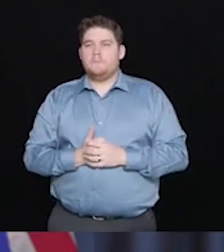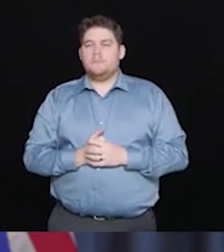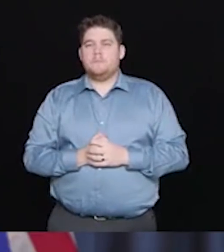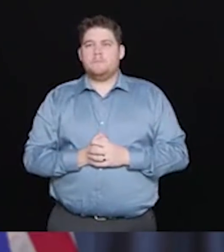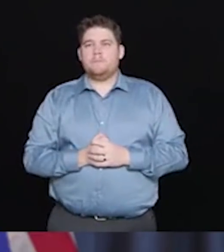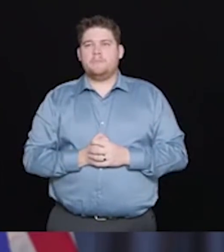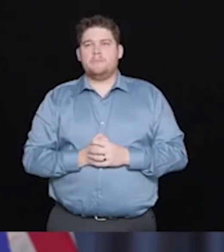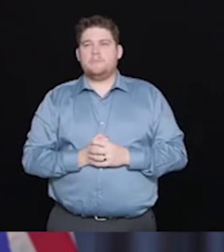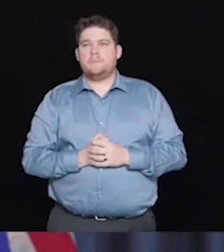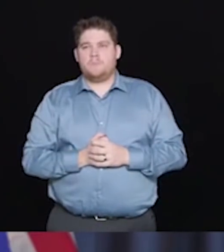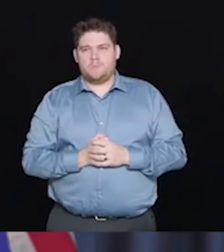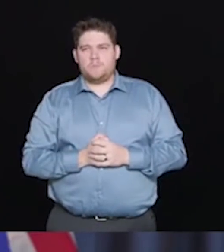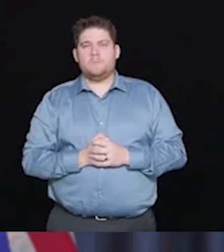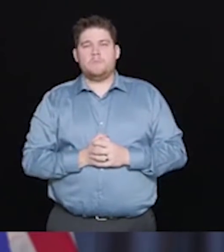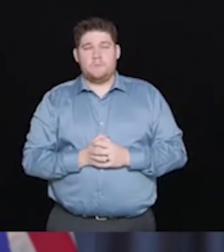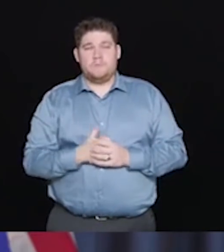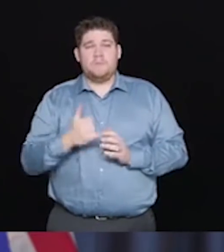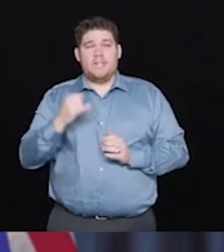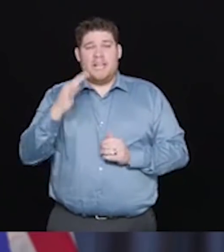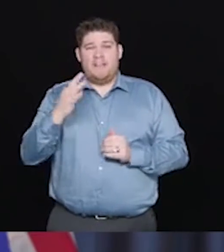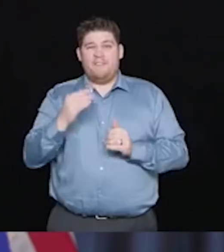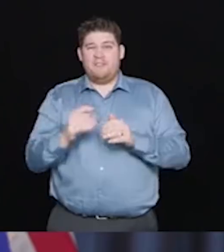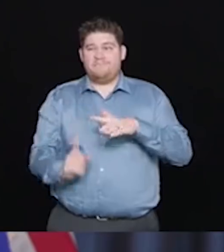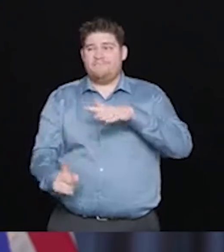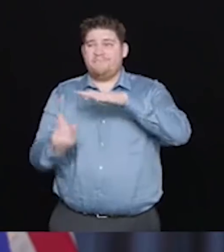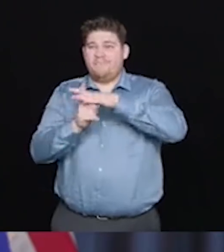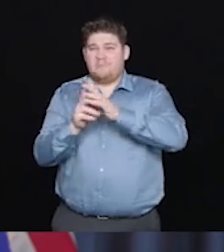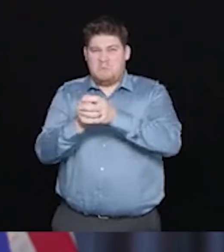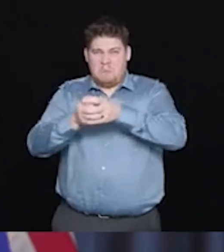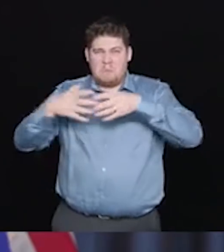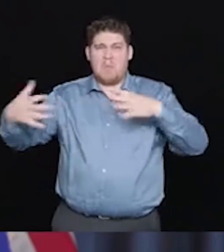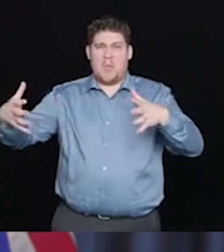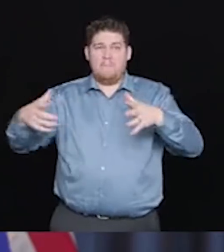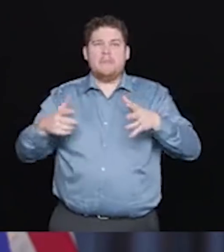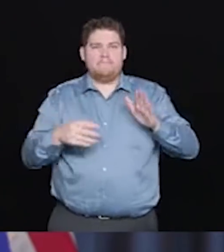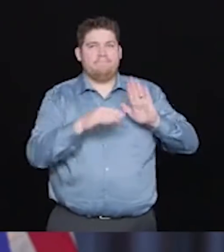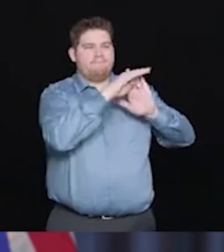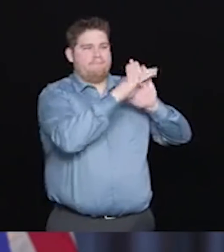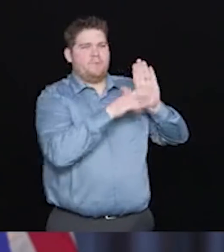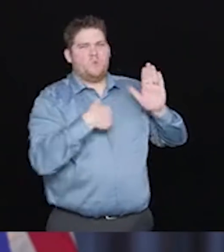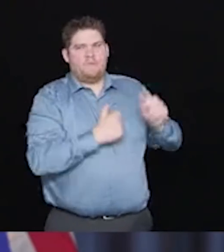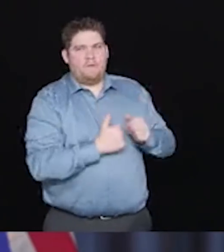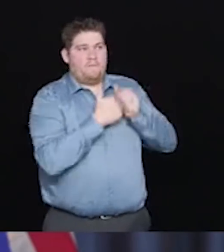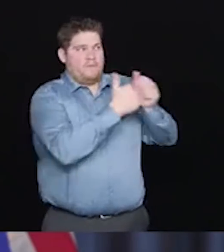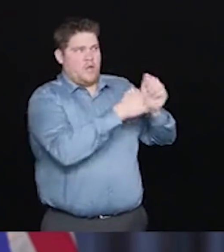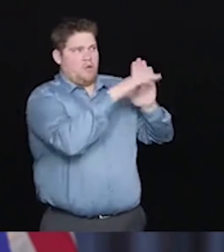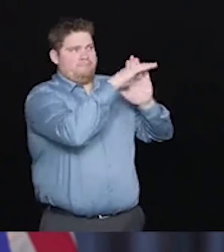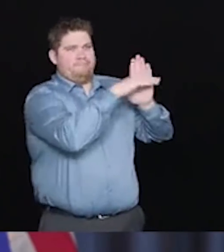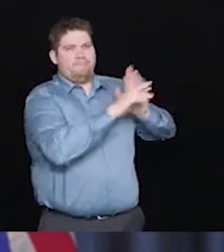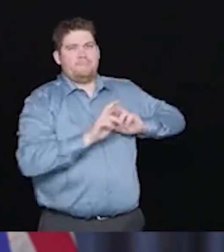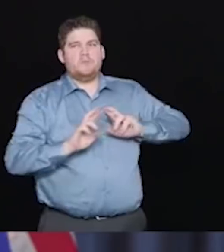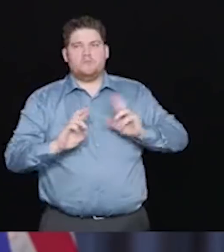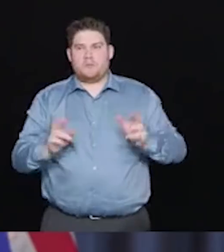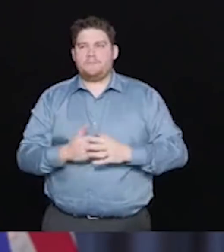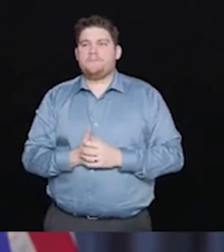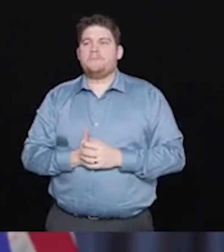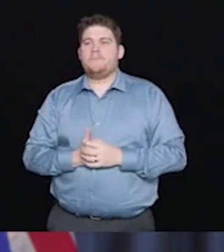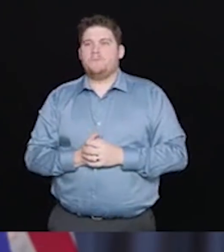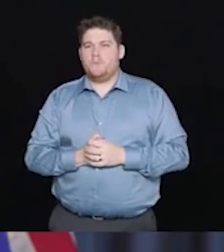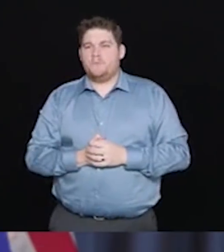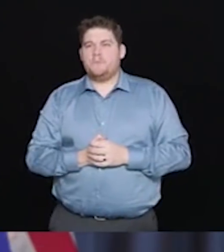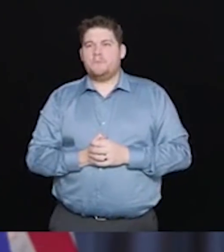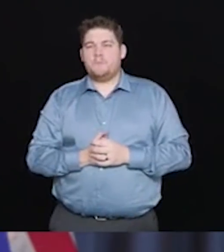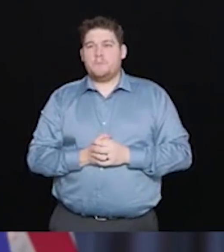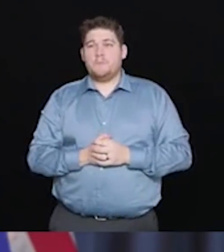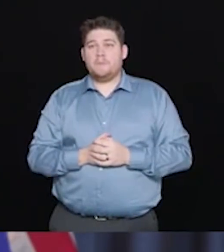single individual physician or clinician will have to make that decision on their own. There is a system that is being set